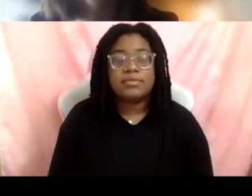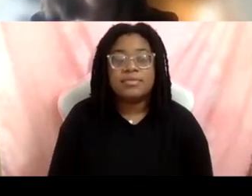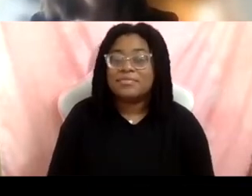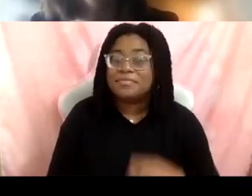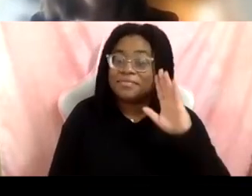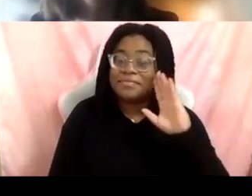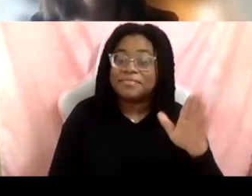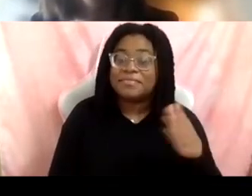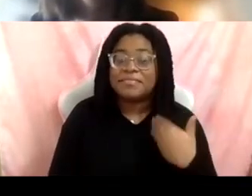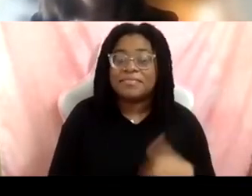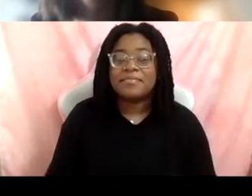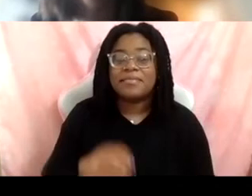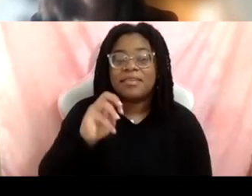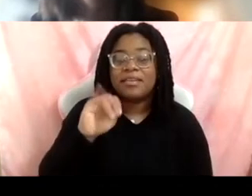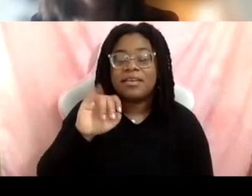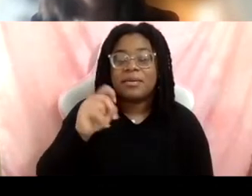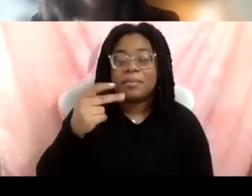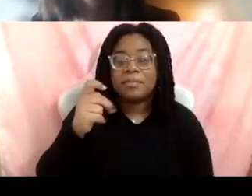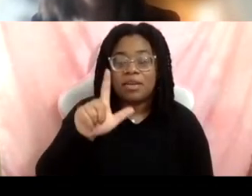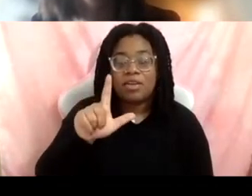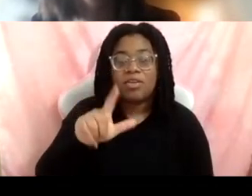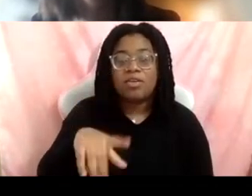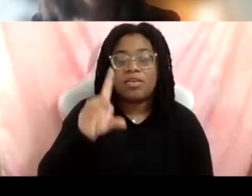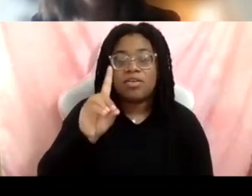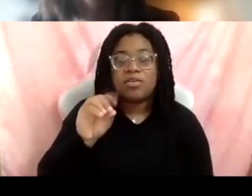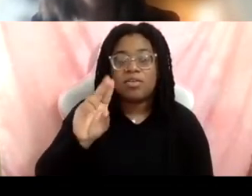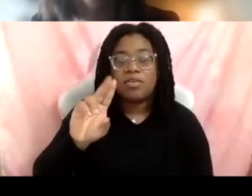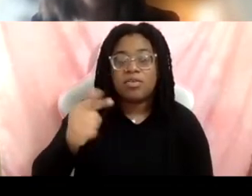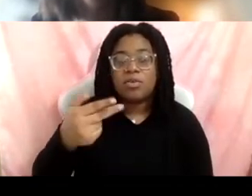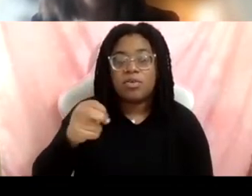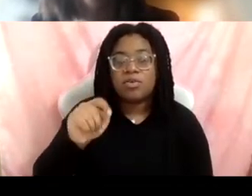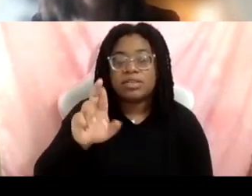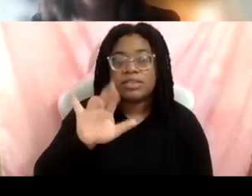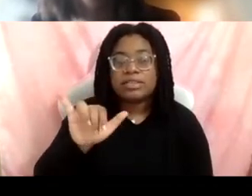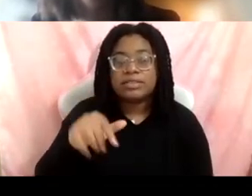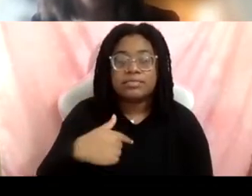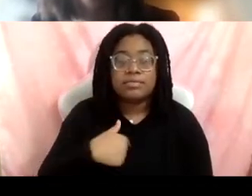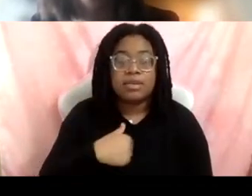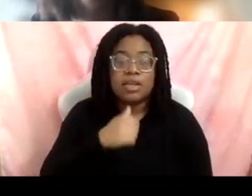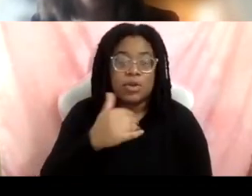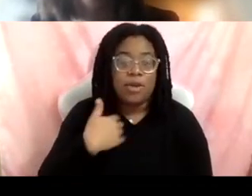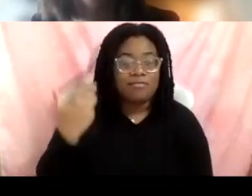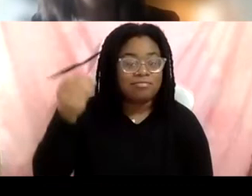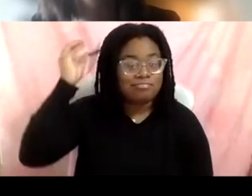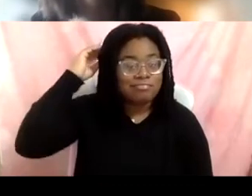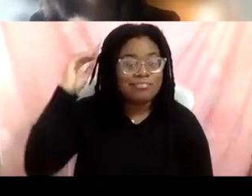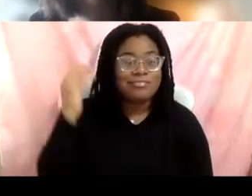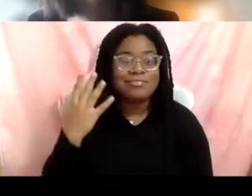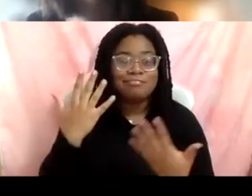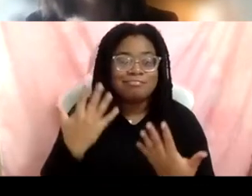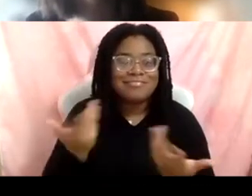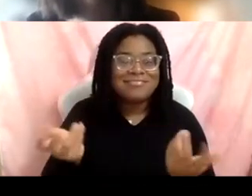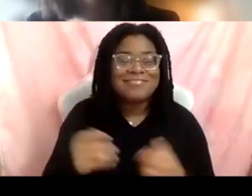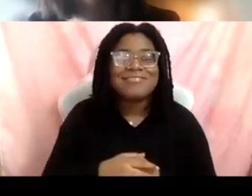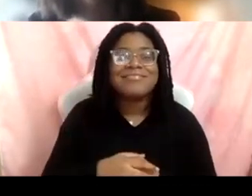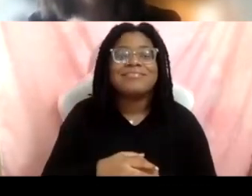Hi, I'm Michael Dougherty, and I do not have a top knot, unfortunately, but